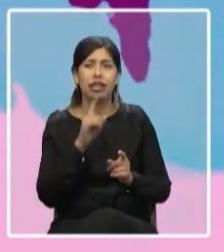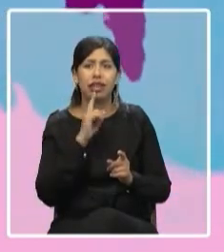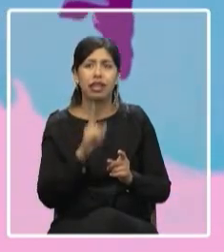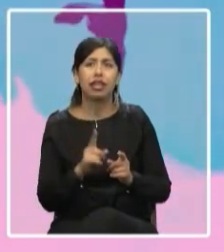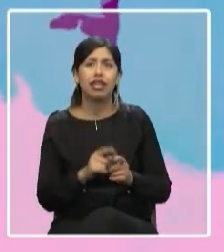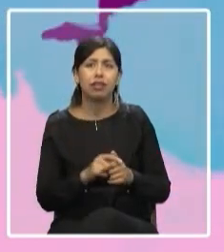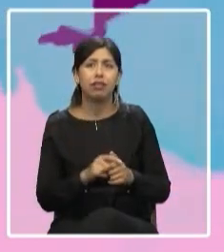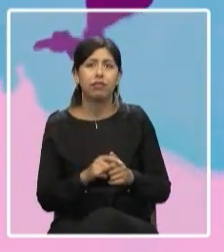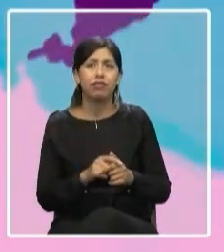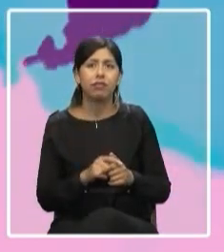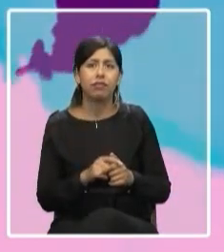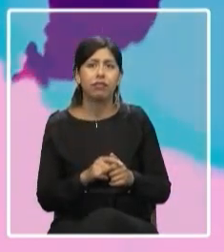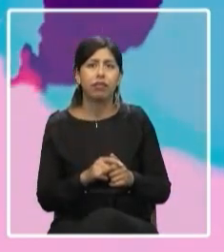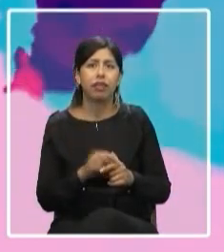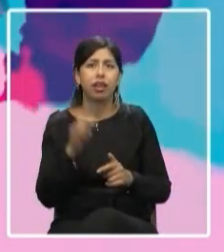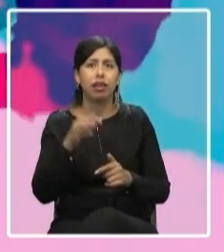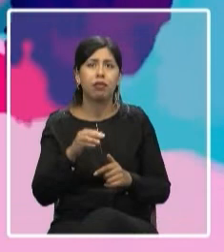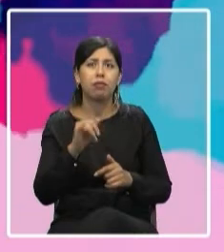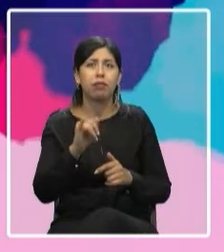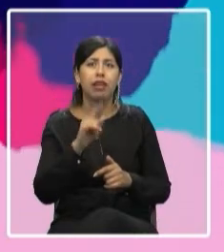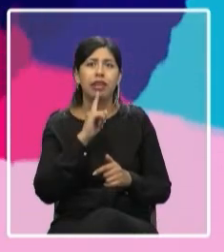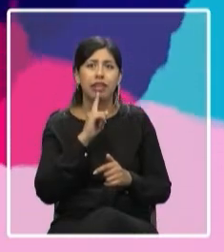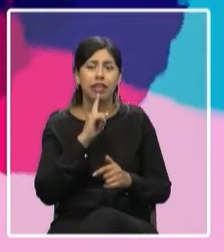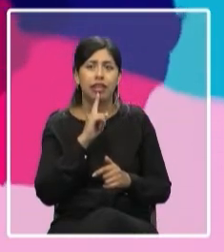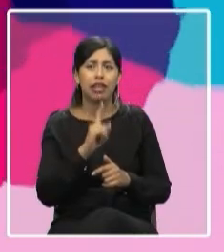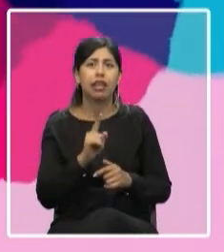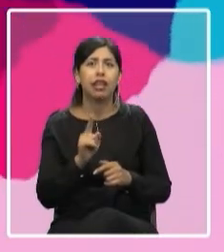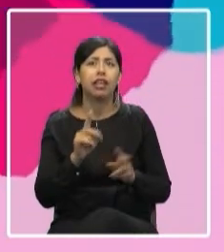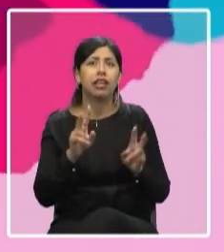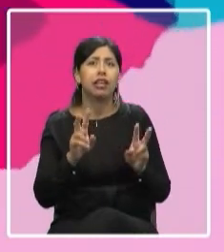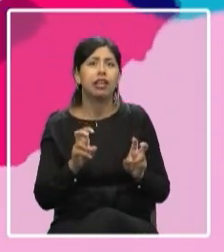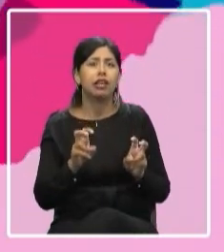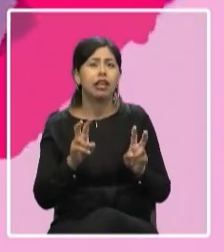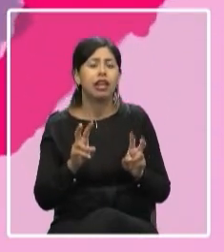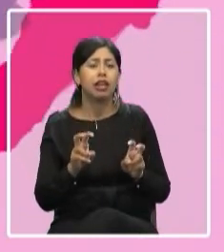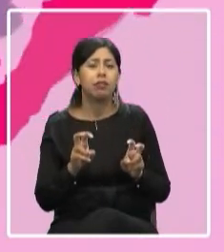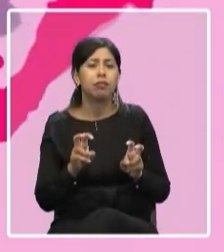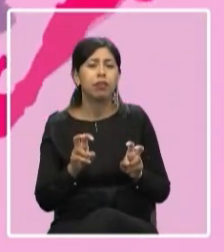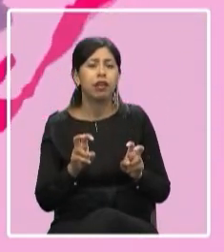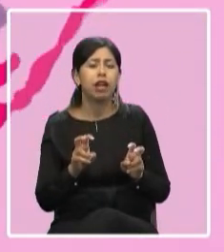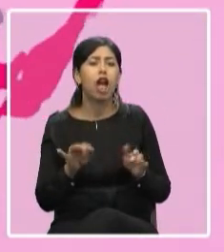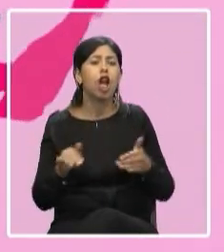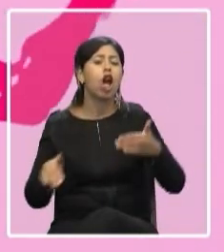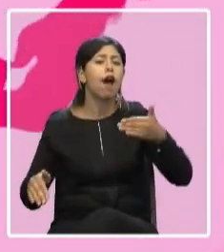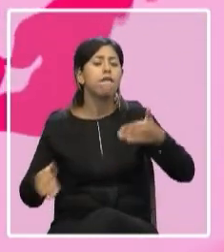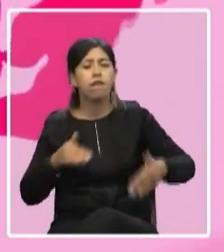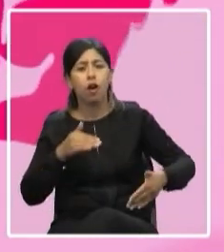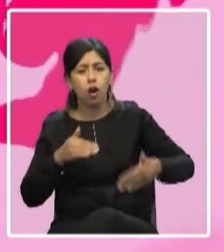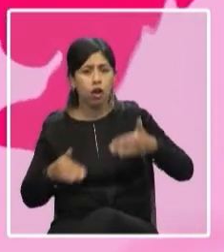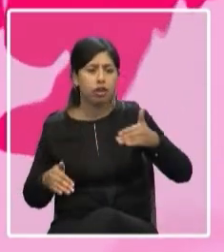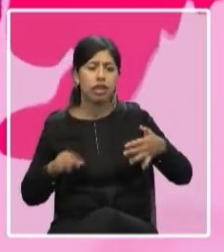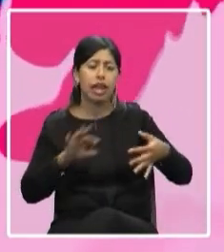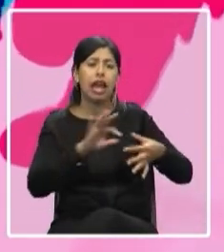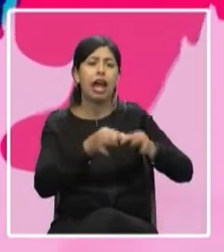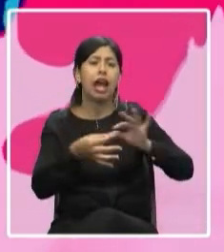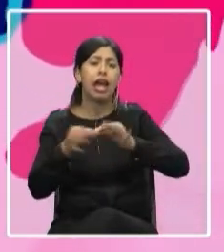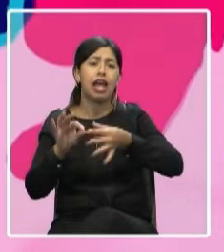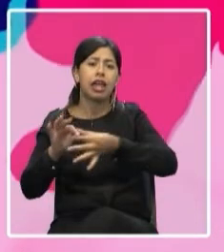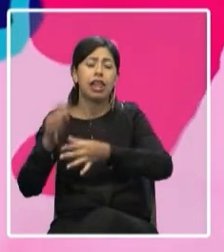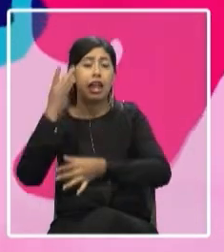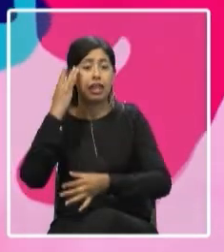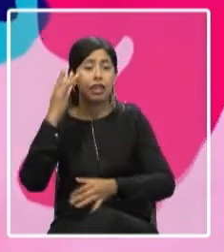industrial robotics, intelligent supply chains, additive manufacturing, and artificial intelligence, and tried to understand